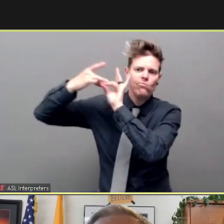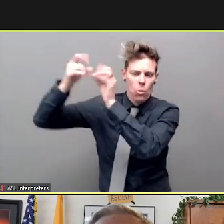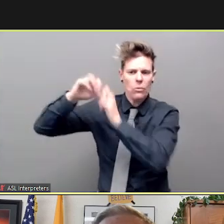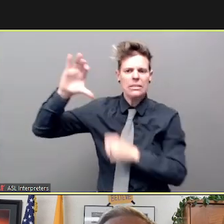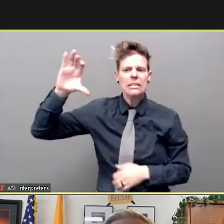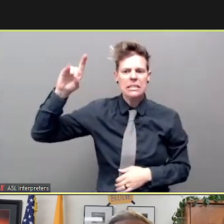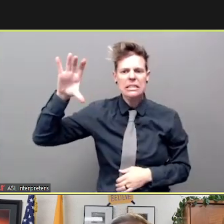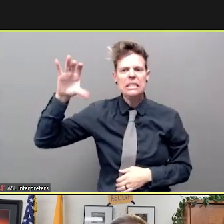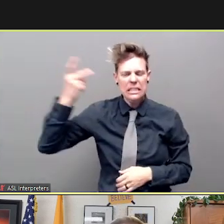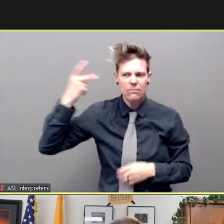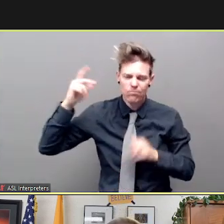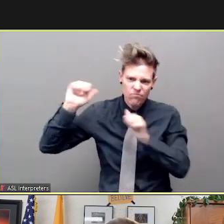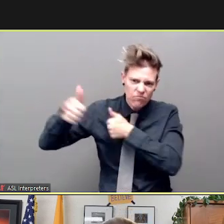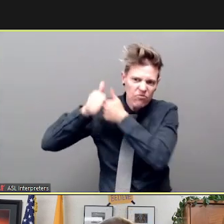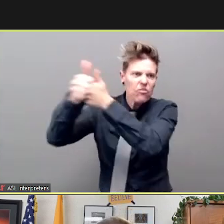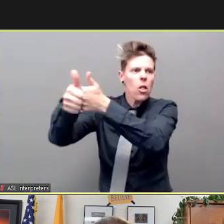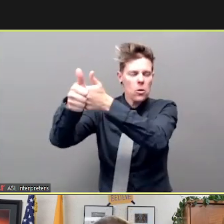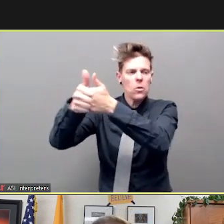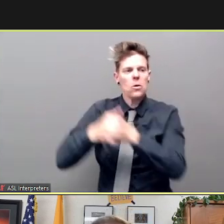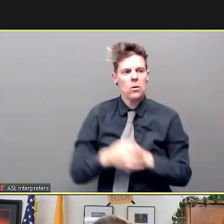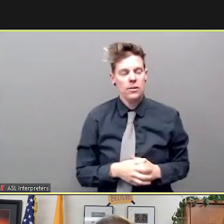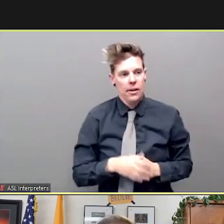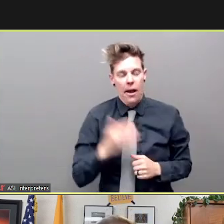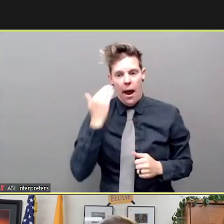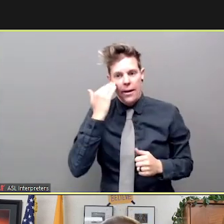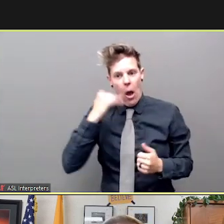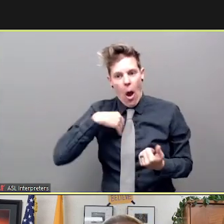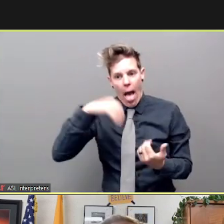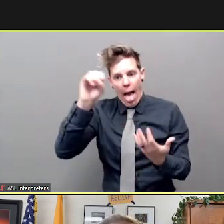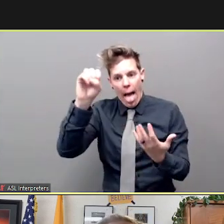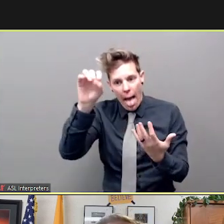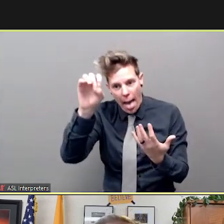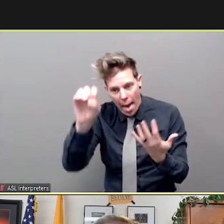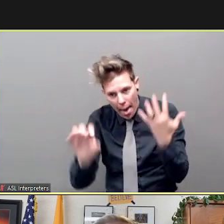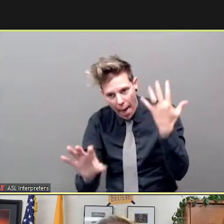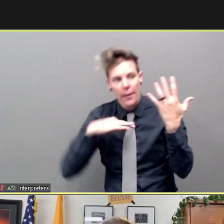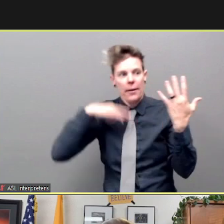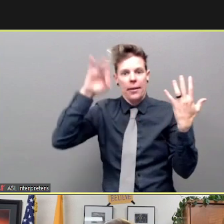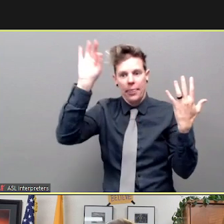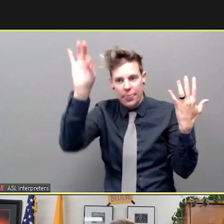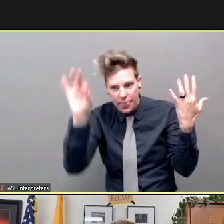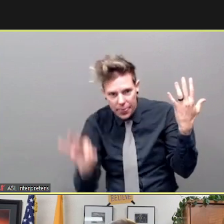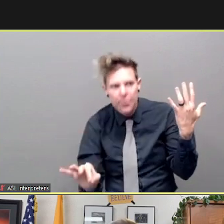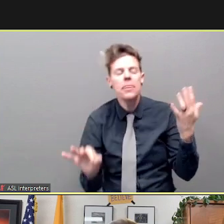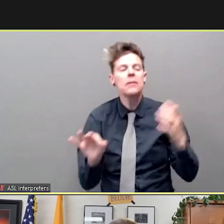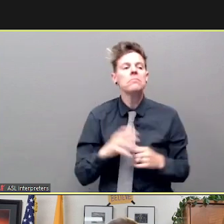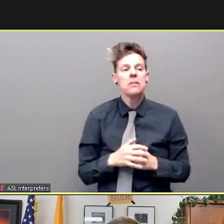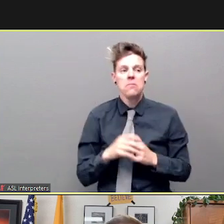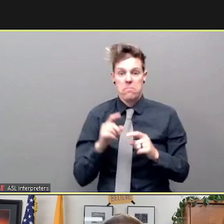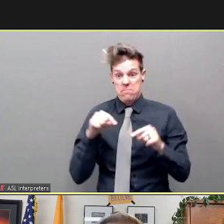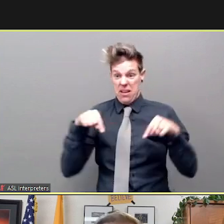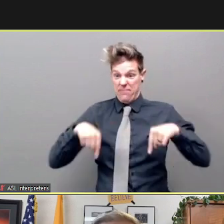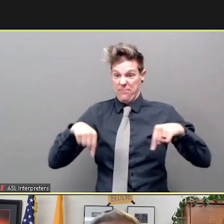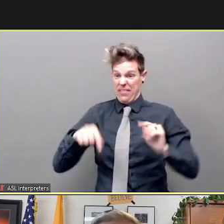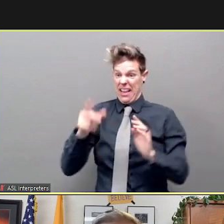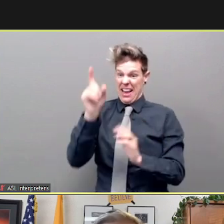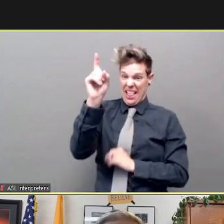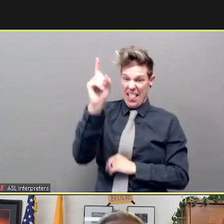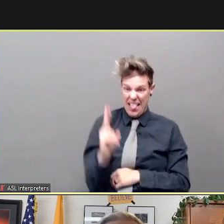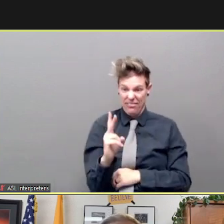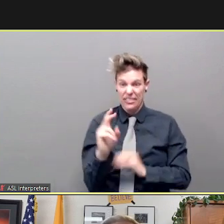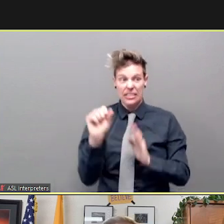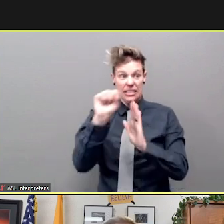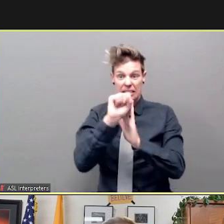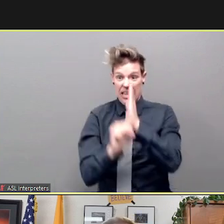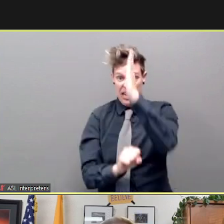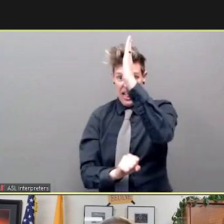took a long time on that, but this is a very important slide. And you can see almost half the state now, in terms of number of